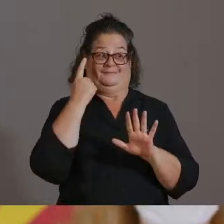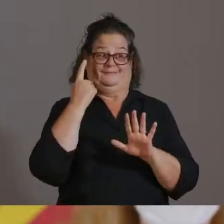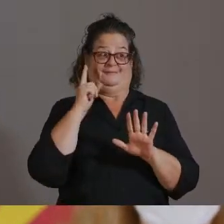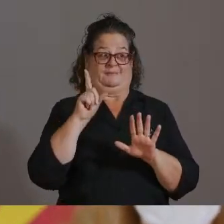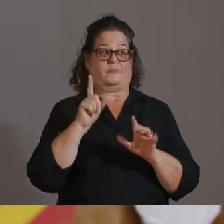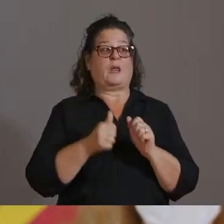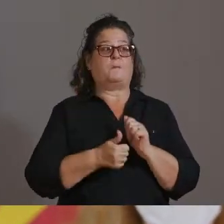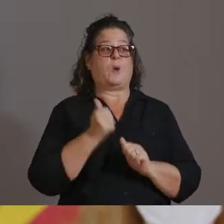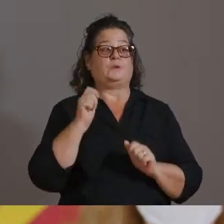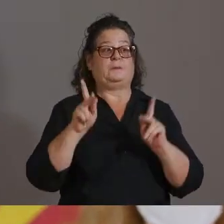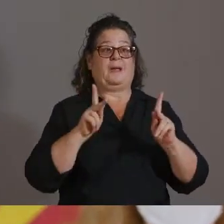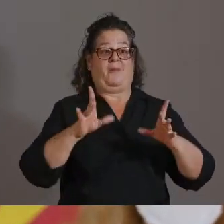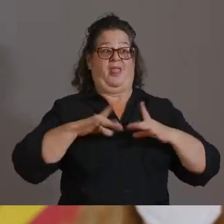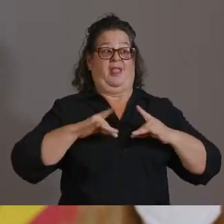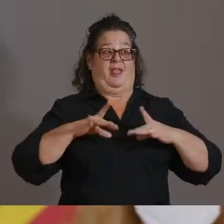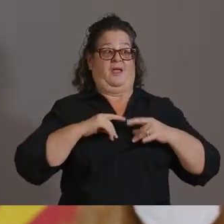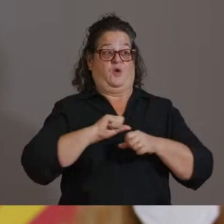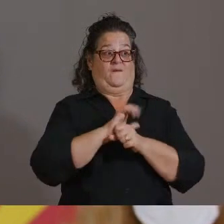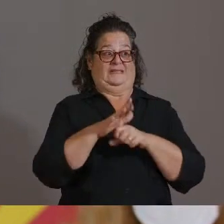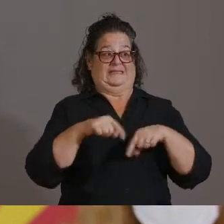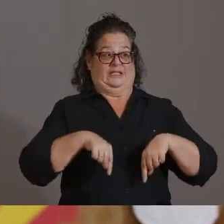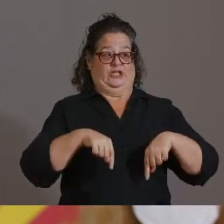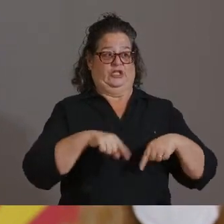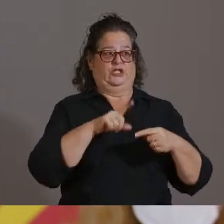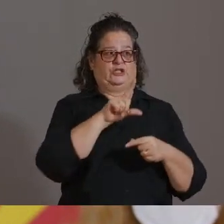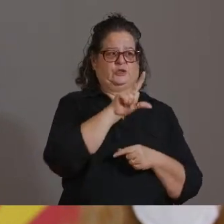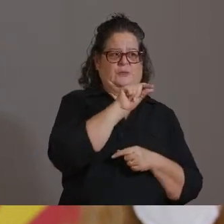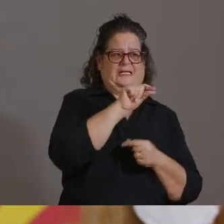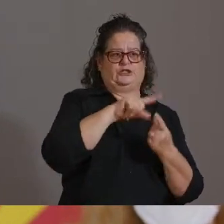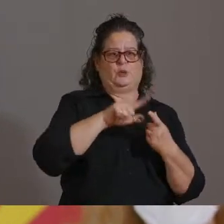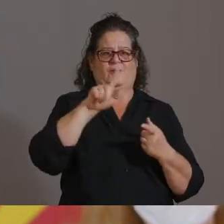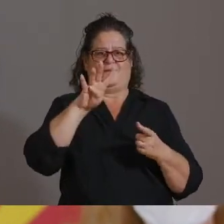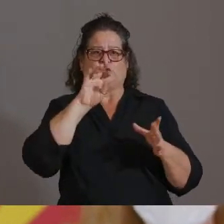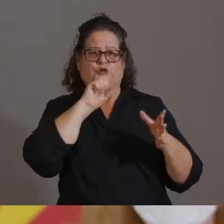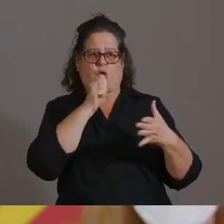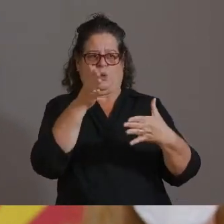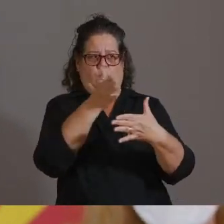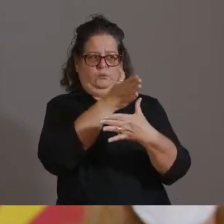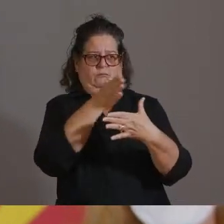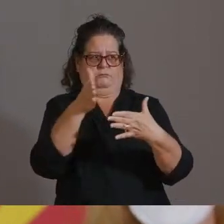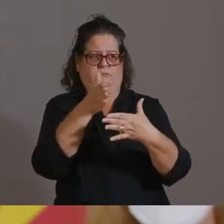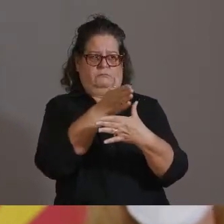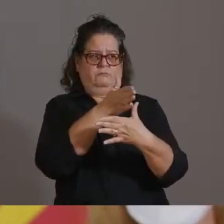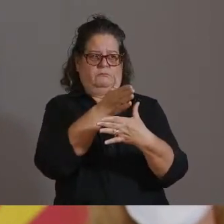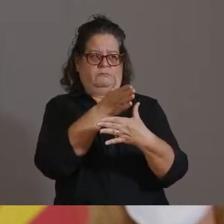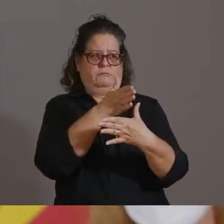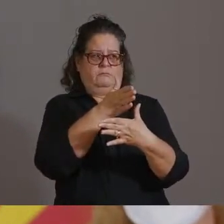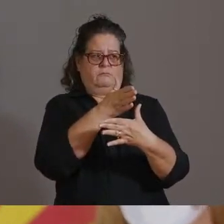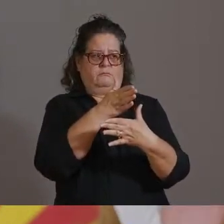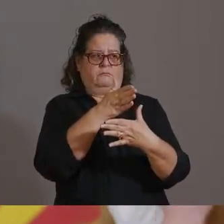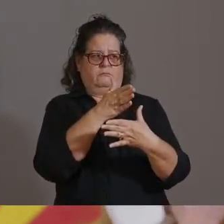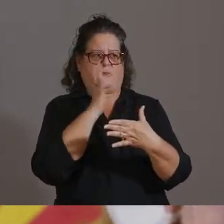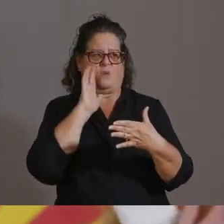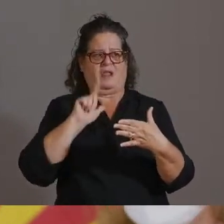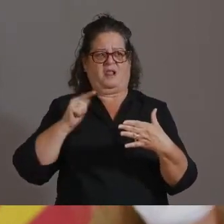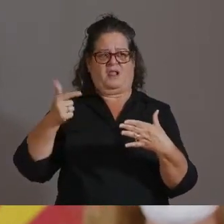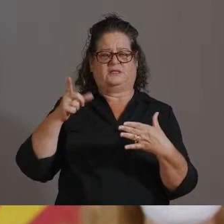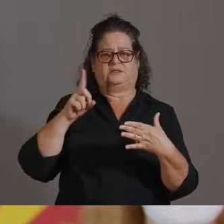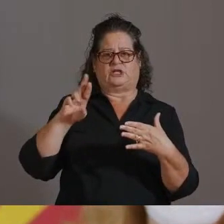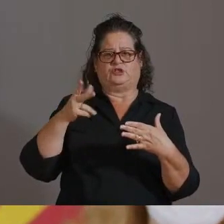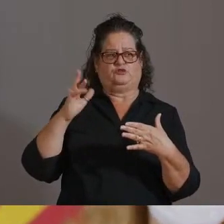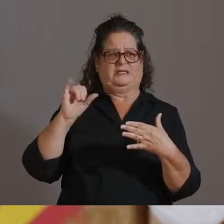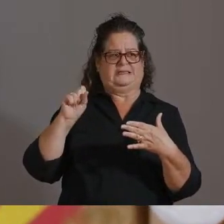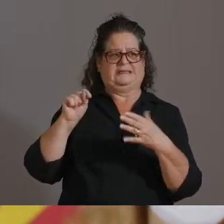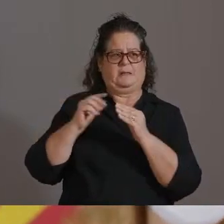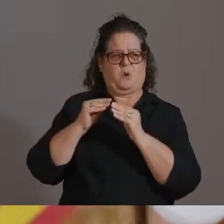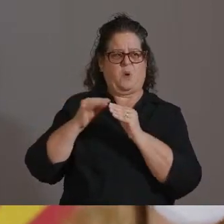44 age. I don't know, I'll let Dr. Christ add on to this. I think in